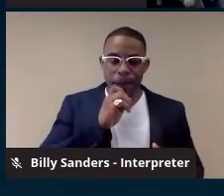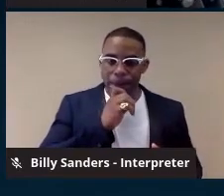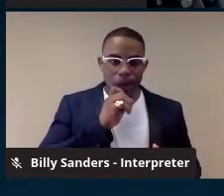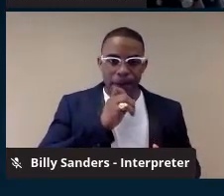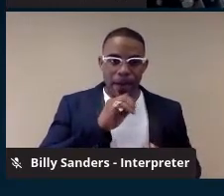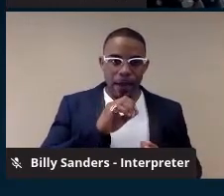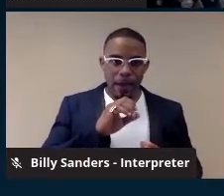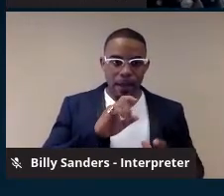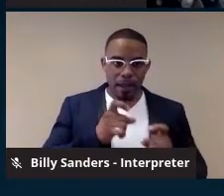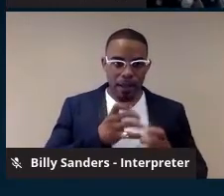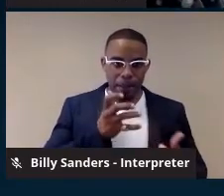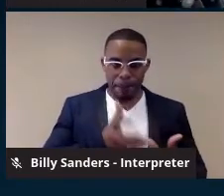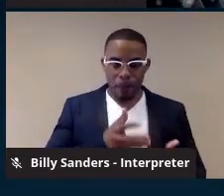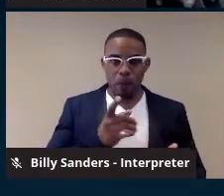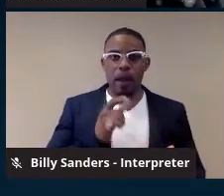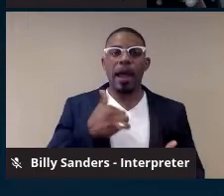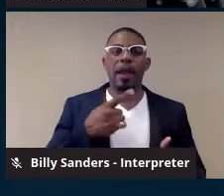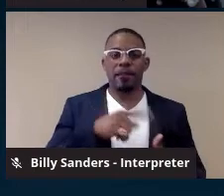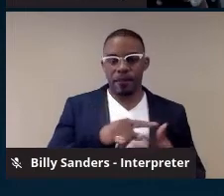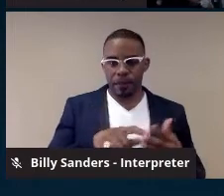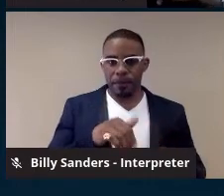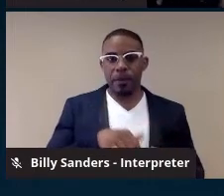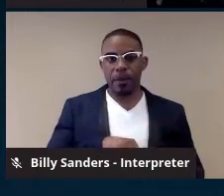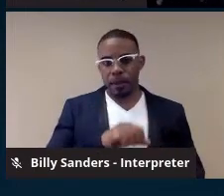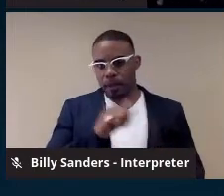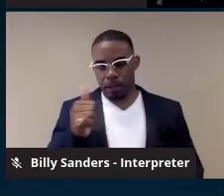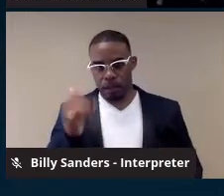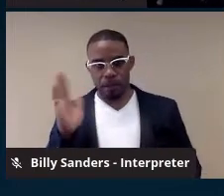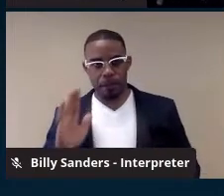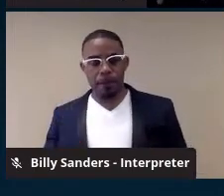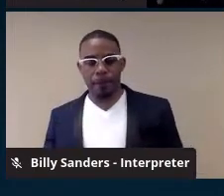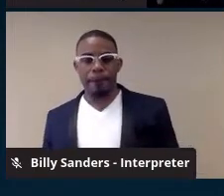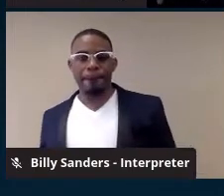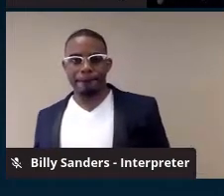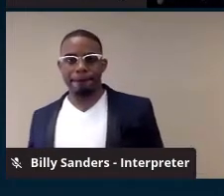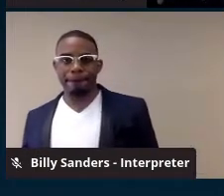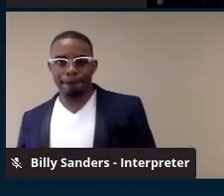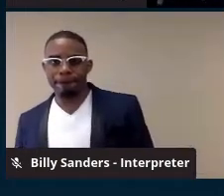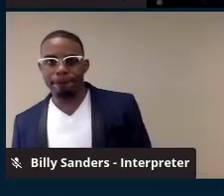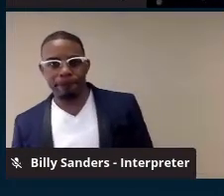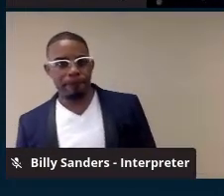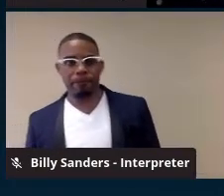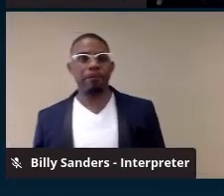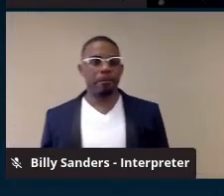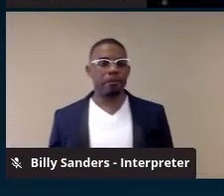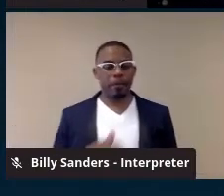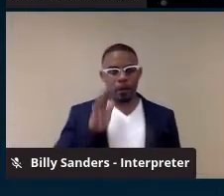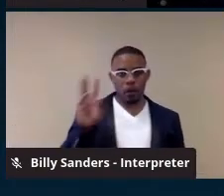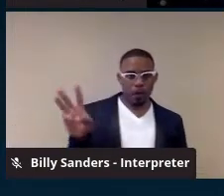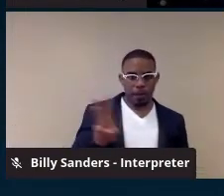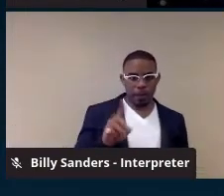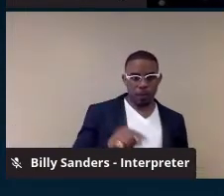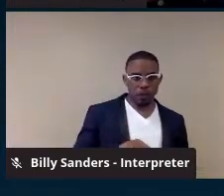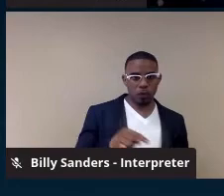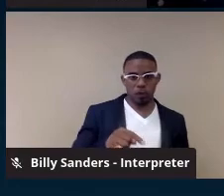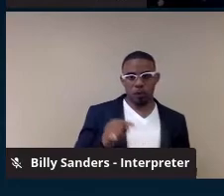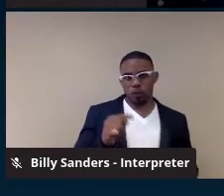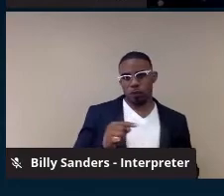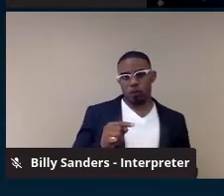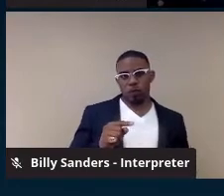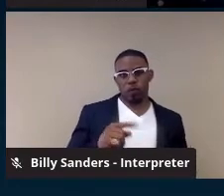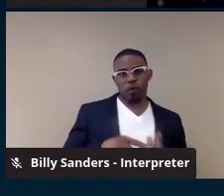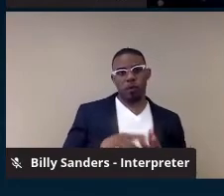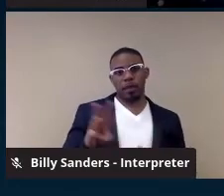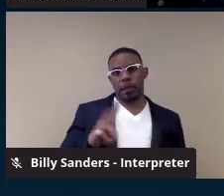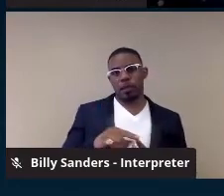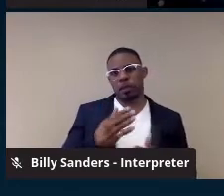built one just now, but I have done in the past. And I'm going to link to, I'm going to show a link to